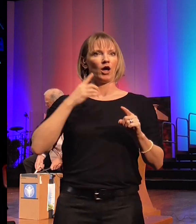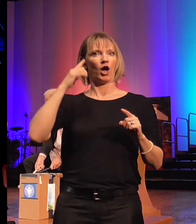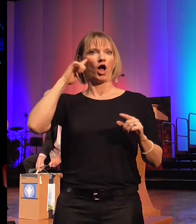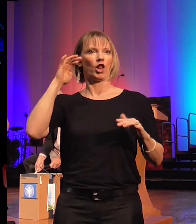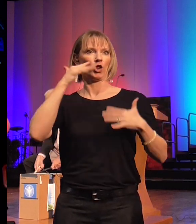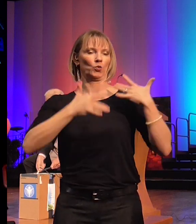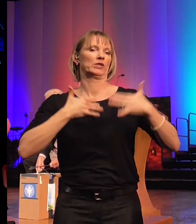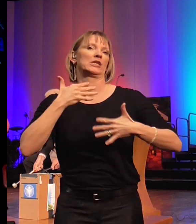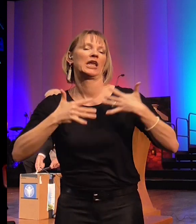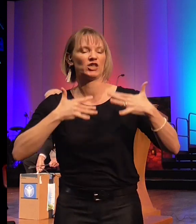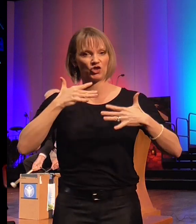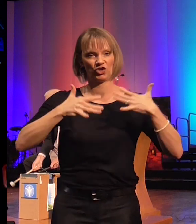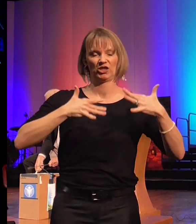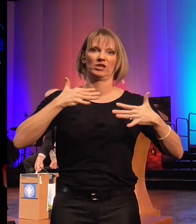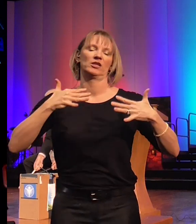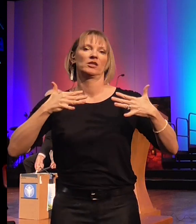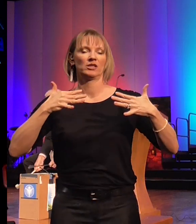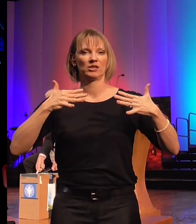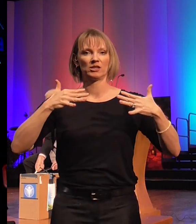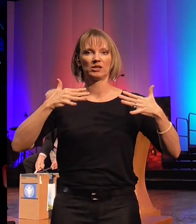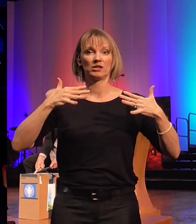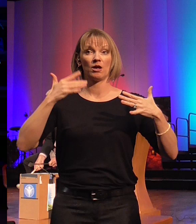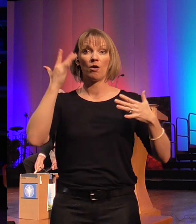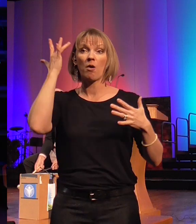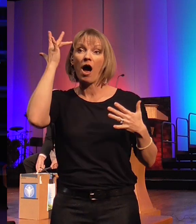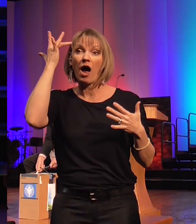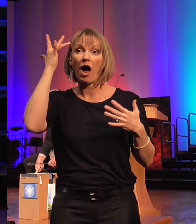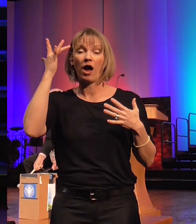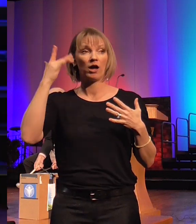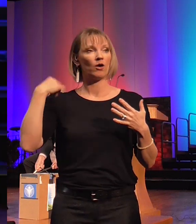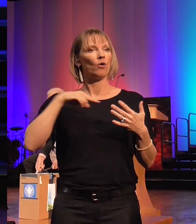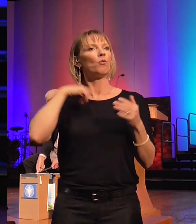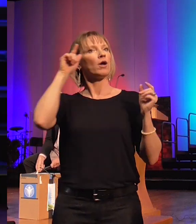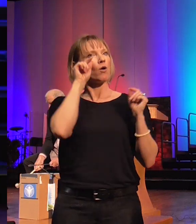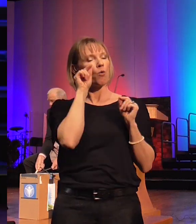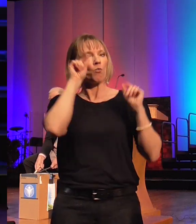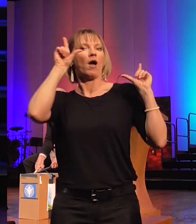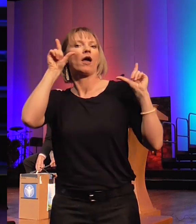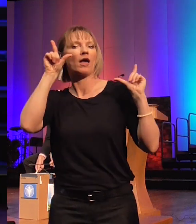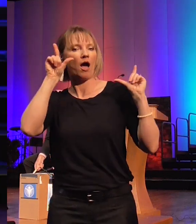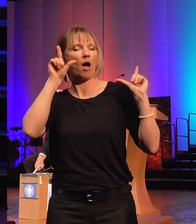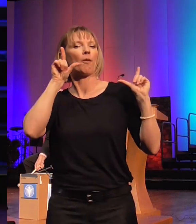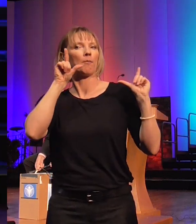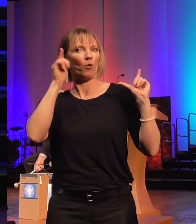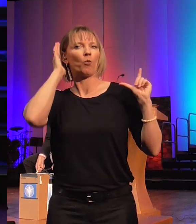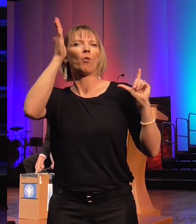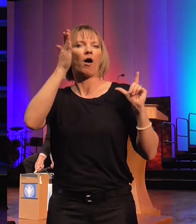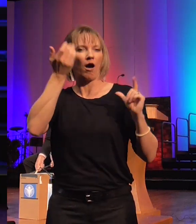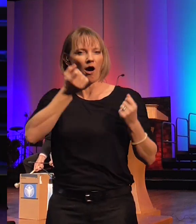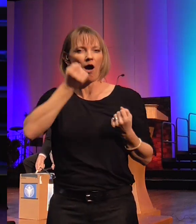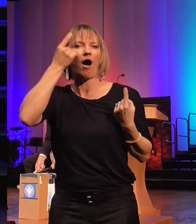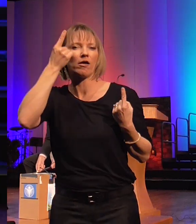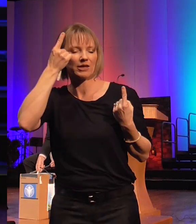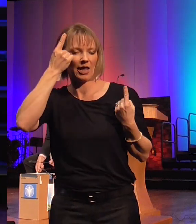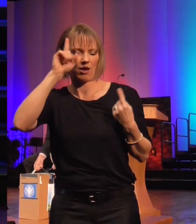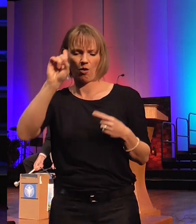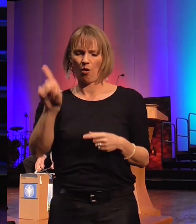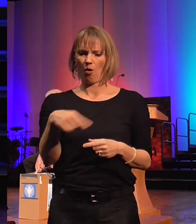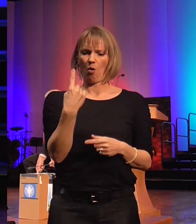hallucination. 'Cause when we come awake, we understand that only